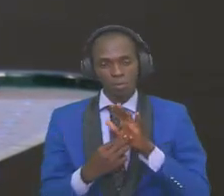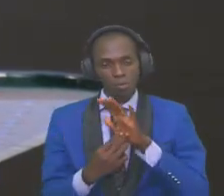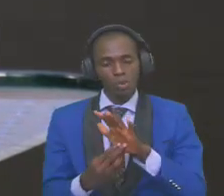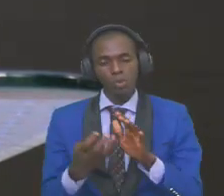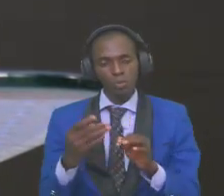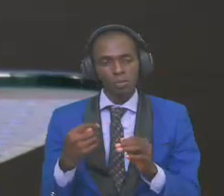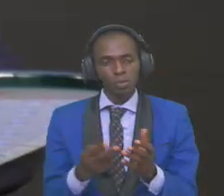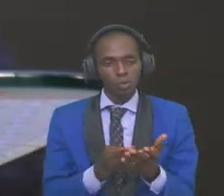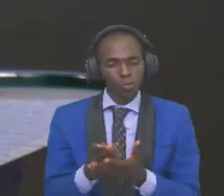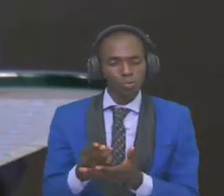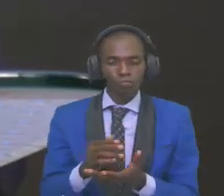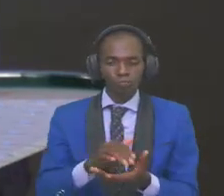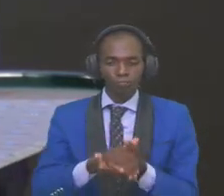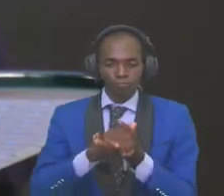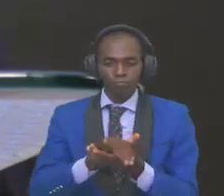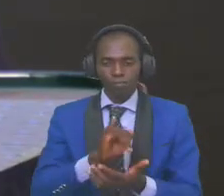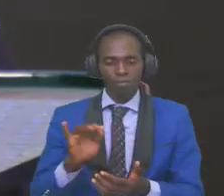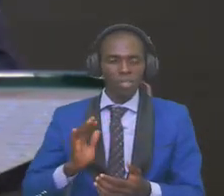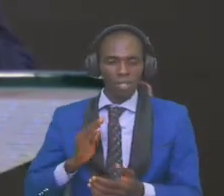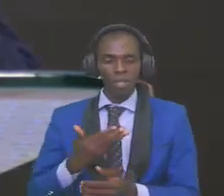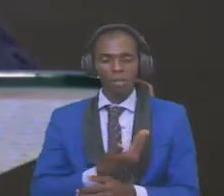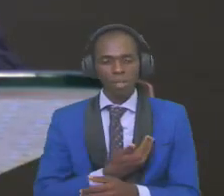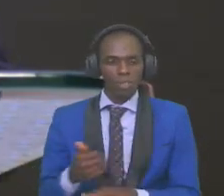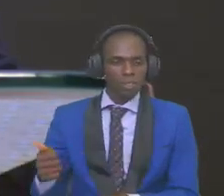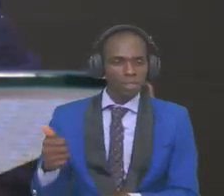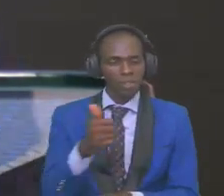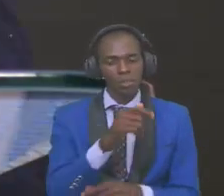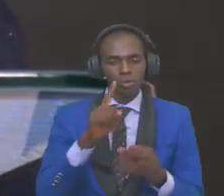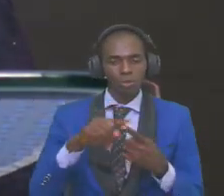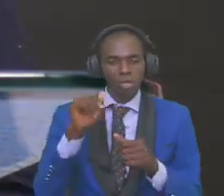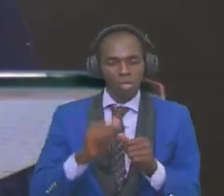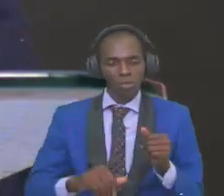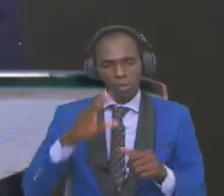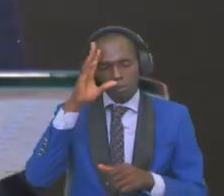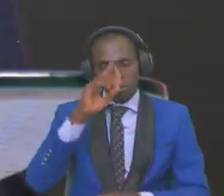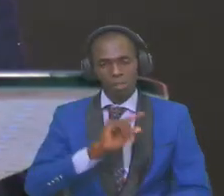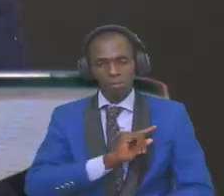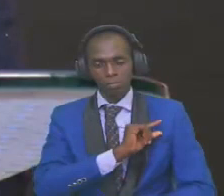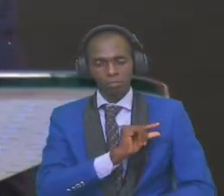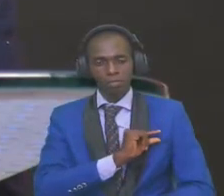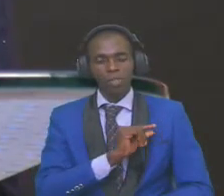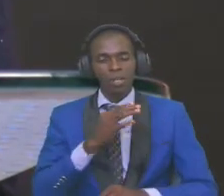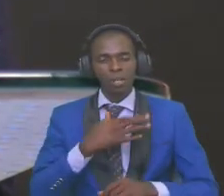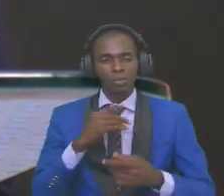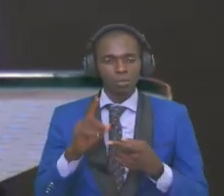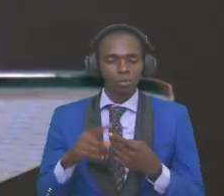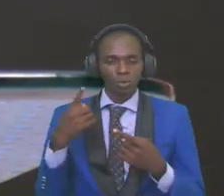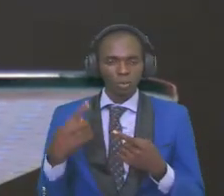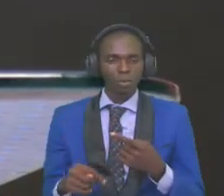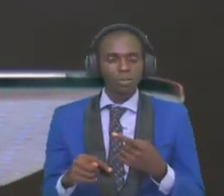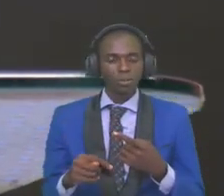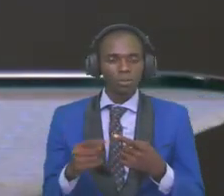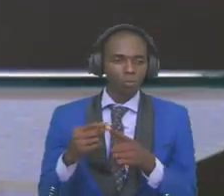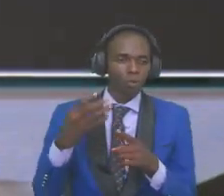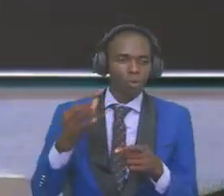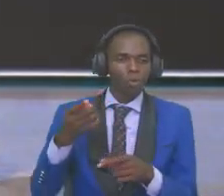commending ourselves to every man's conscience in the sight of God.